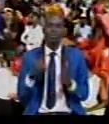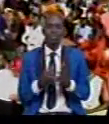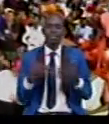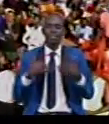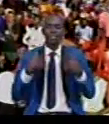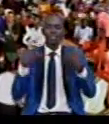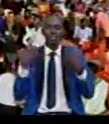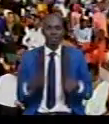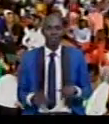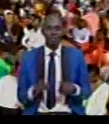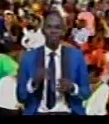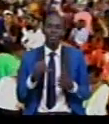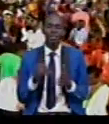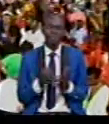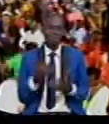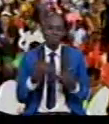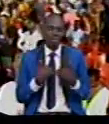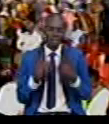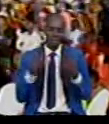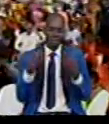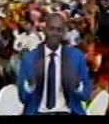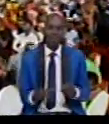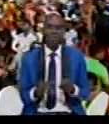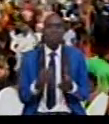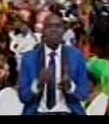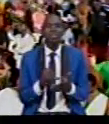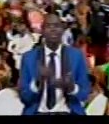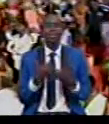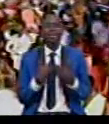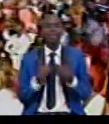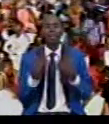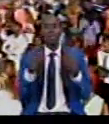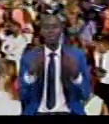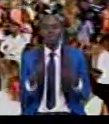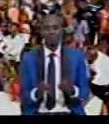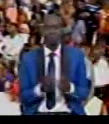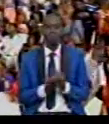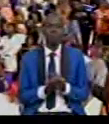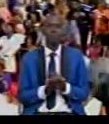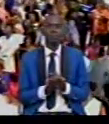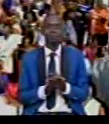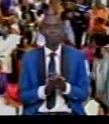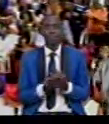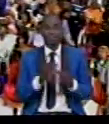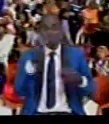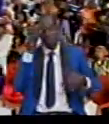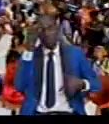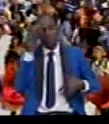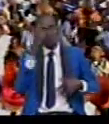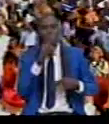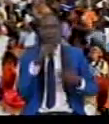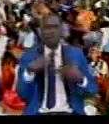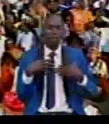It has happened. It has happened. The sick are healed. It has happened.